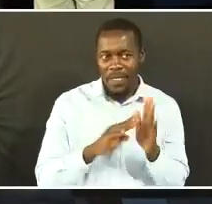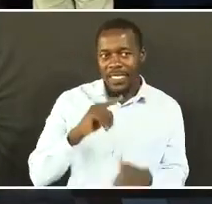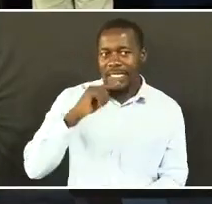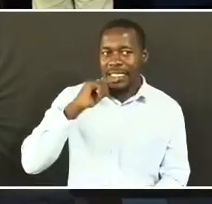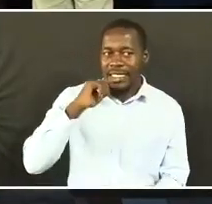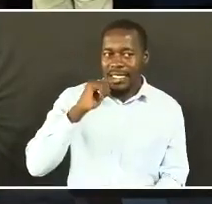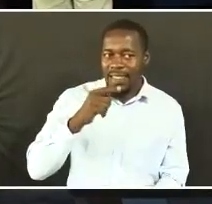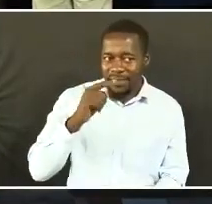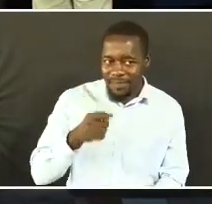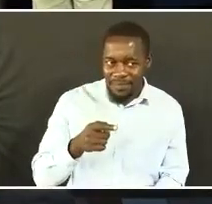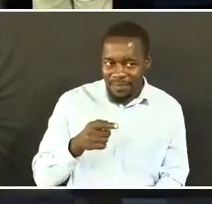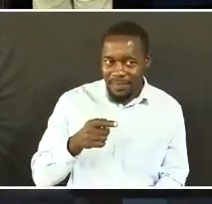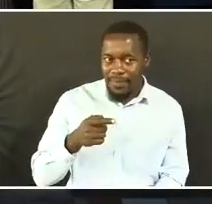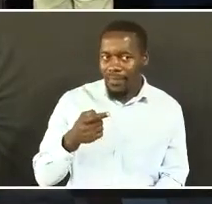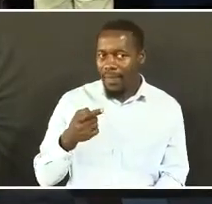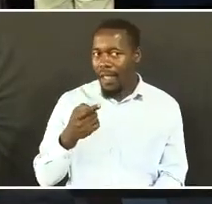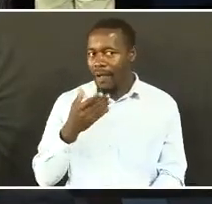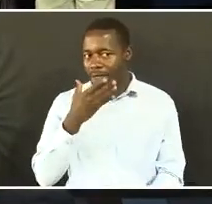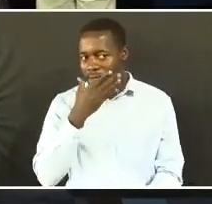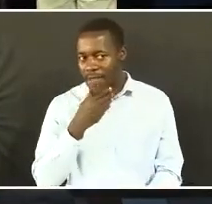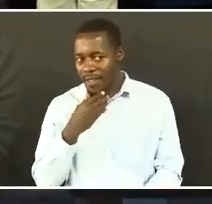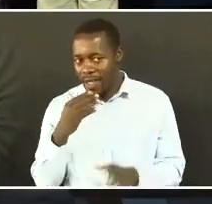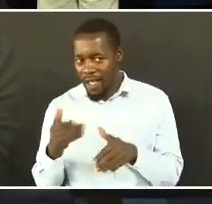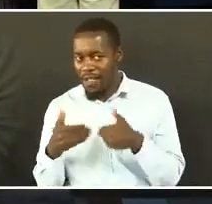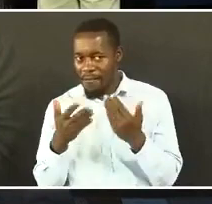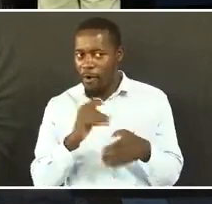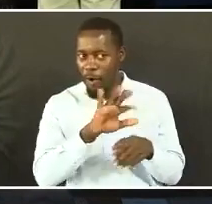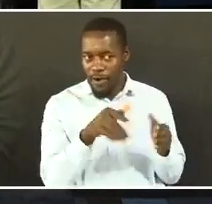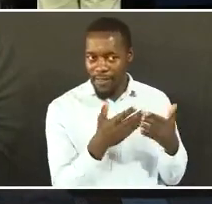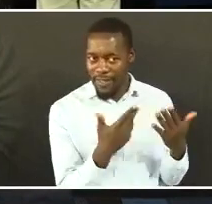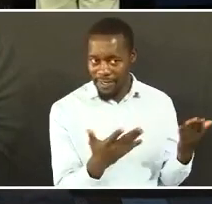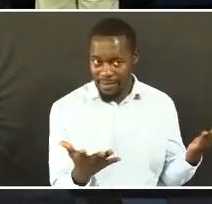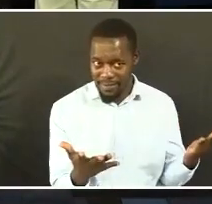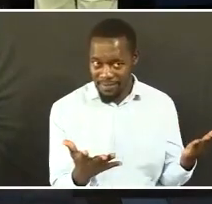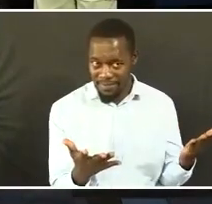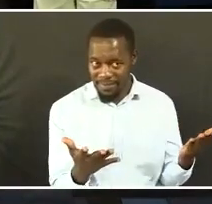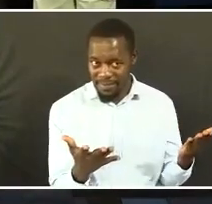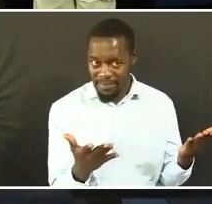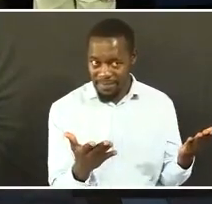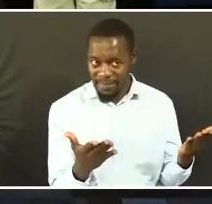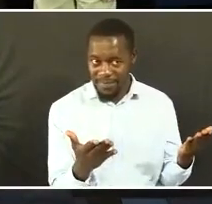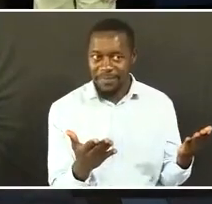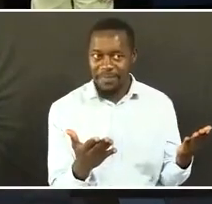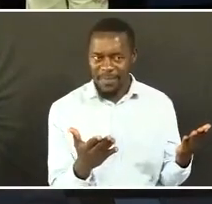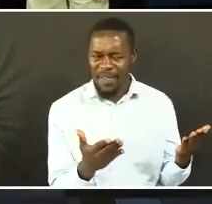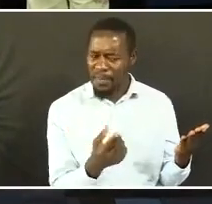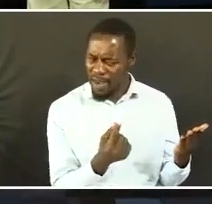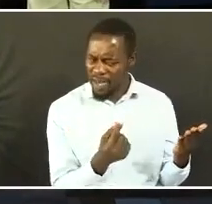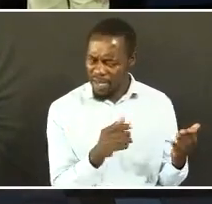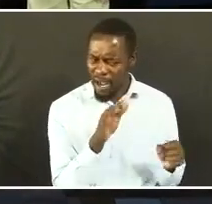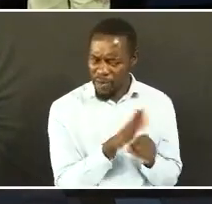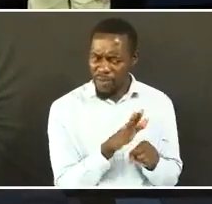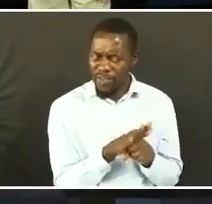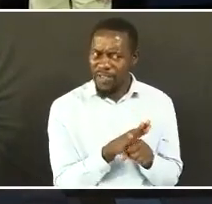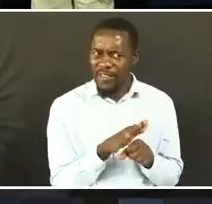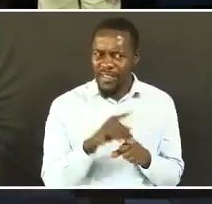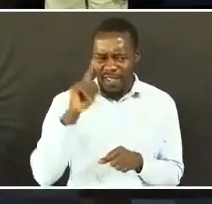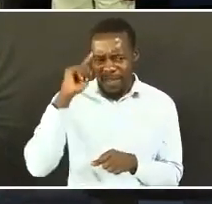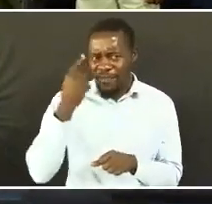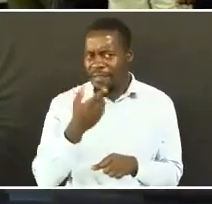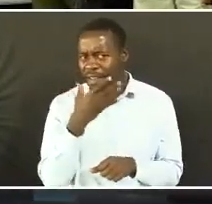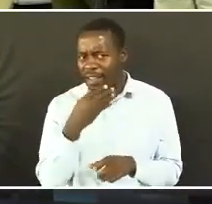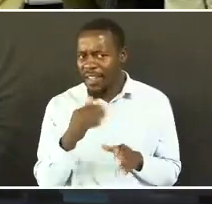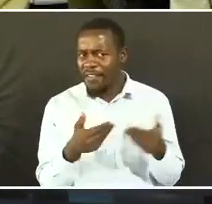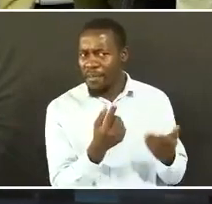that his father gave him an inheritance, and it was it looks like it was a lot of money. How much do you think